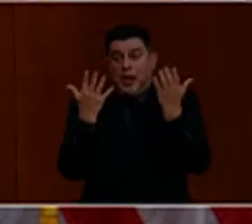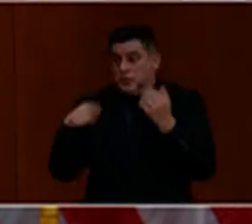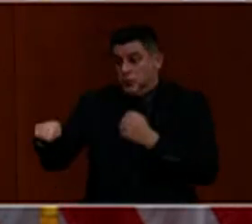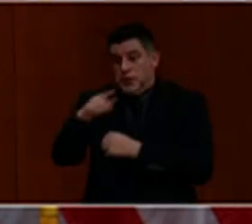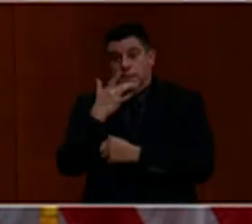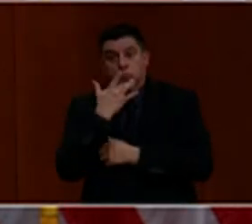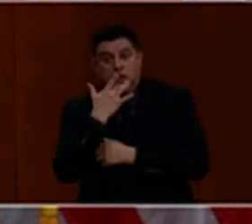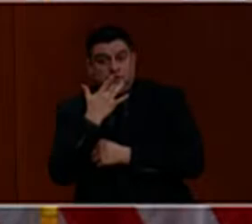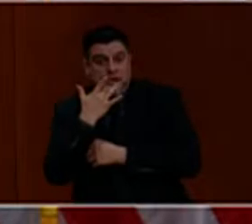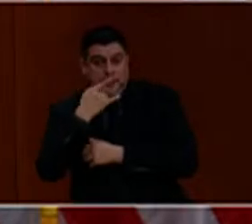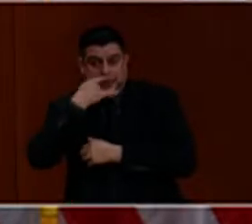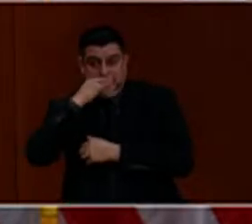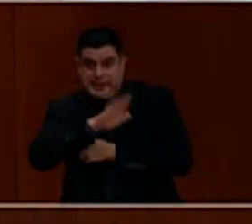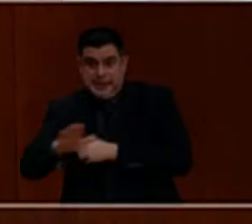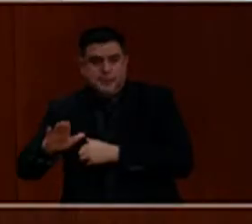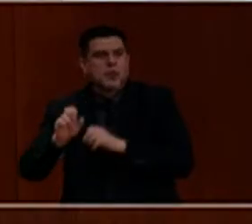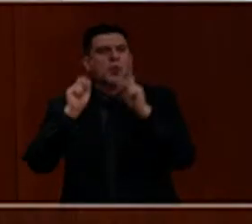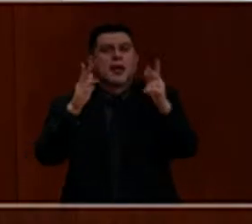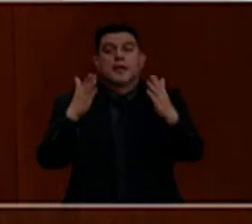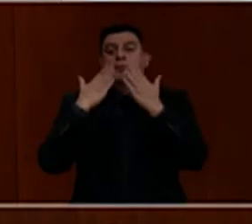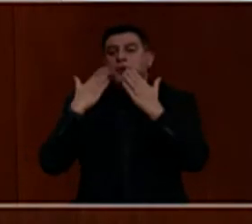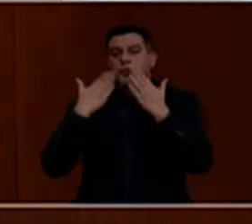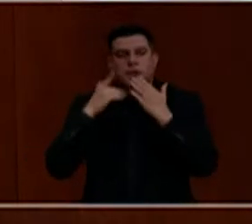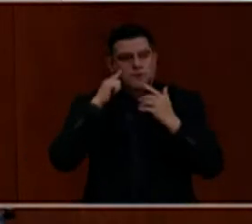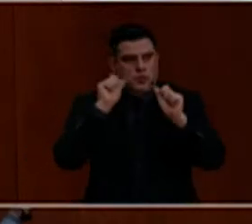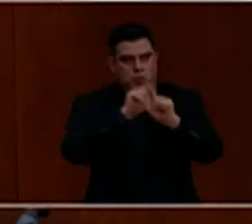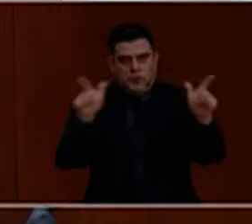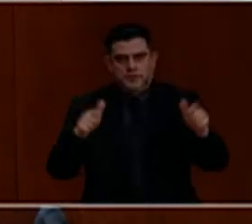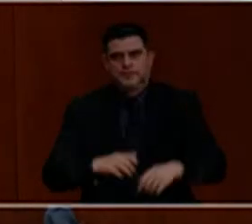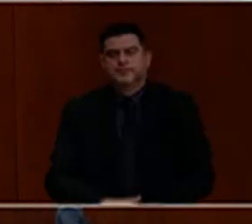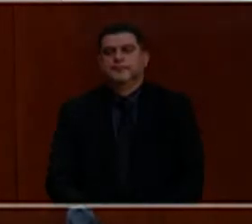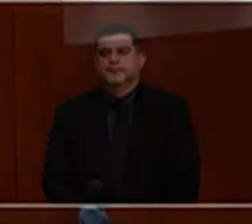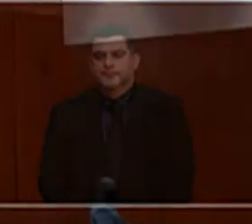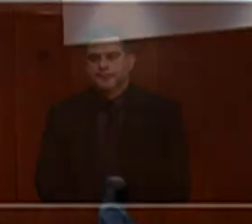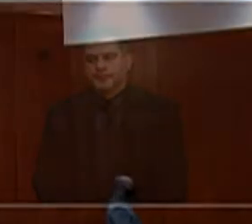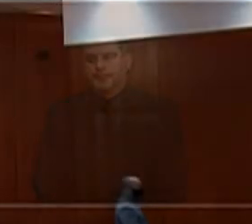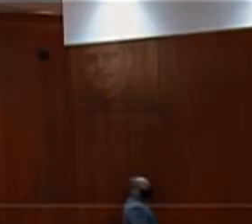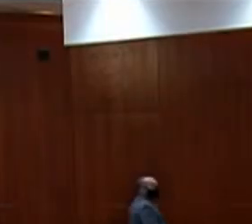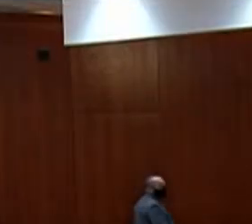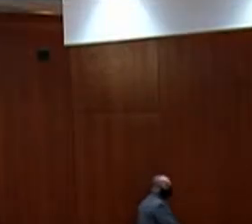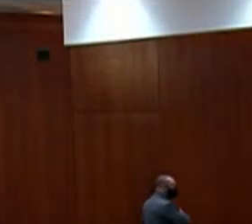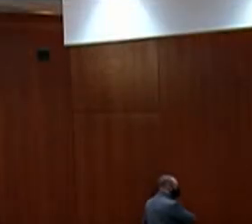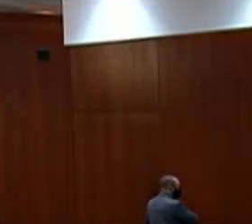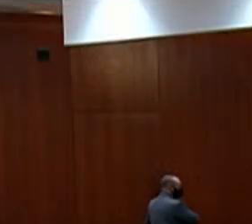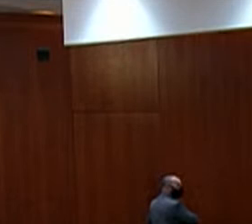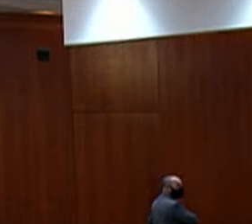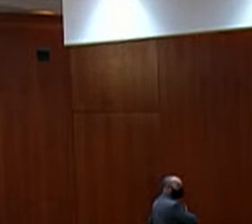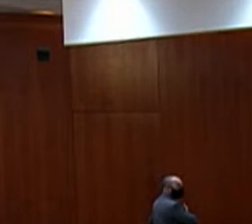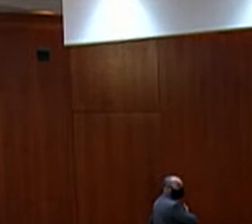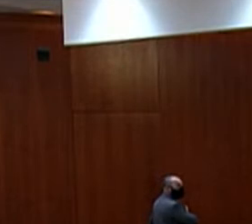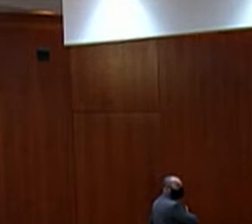kids. Thanks, everybody. Player tested positive. Does that give you pause with your push?